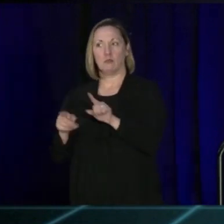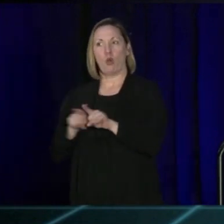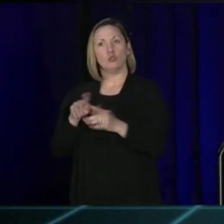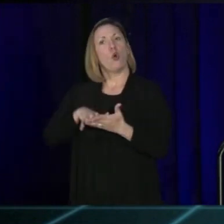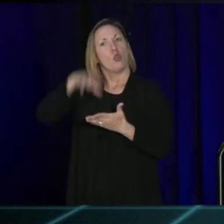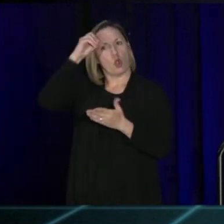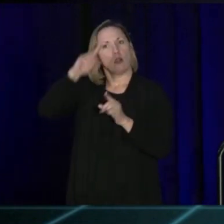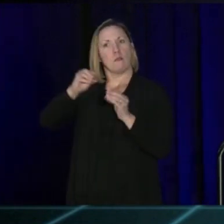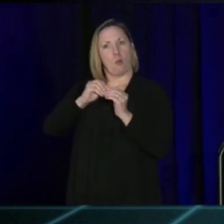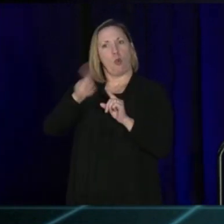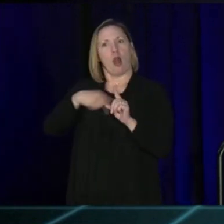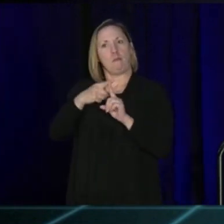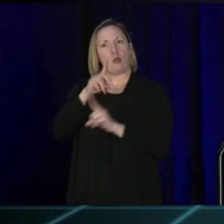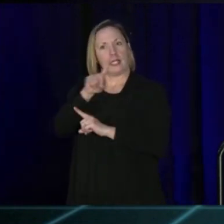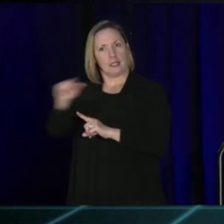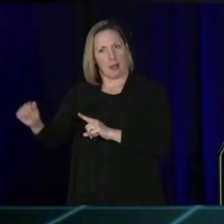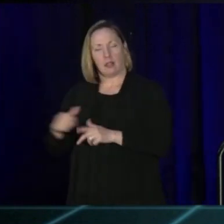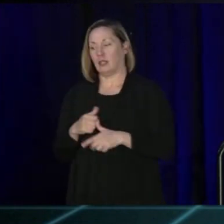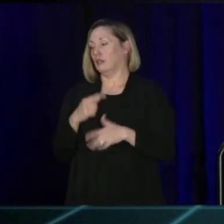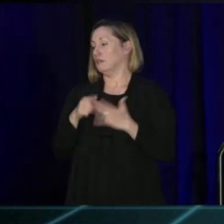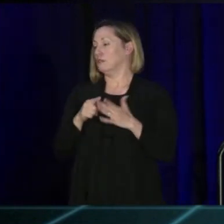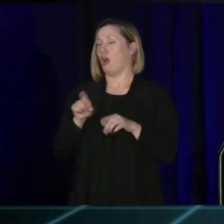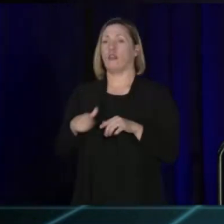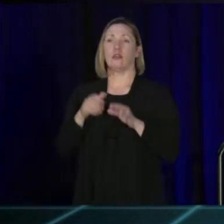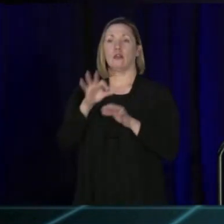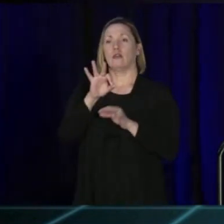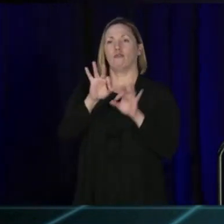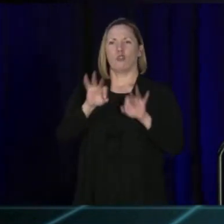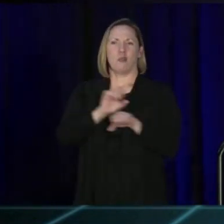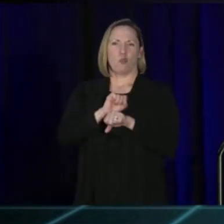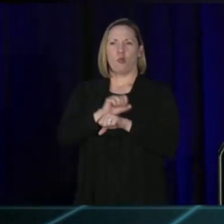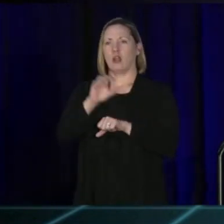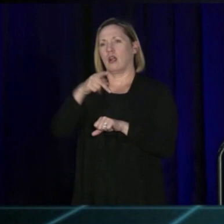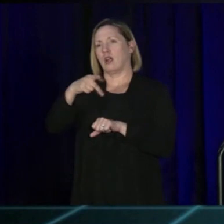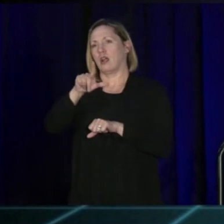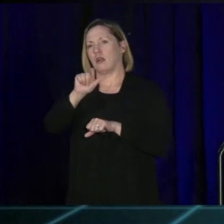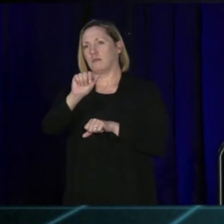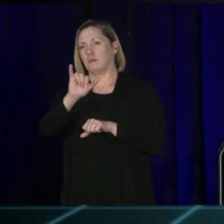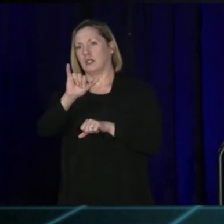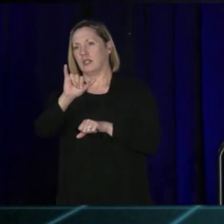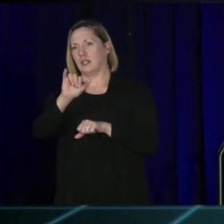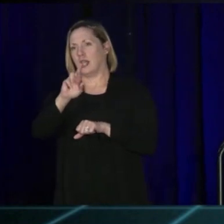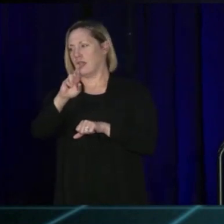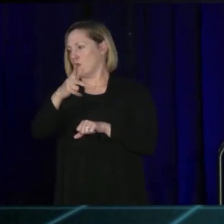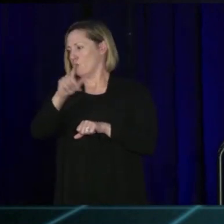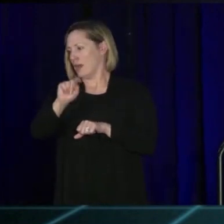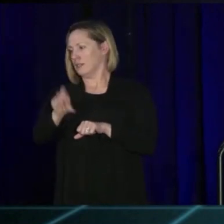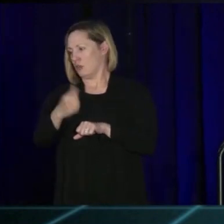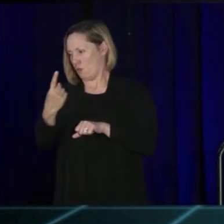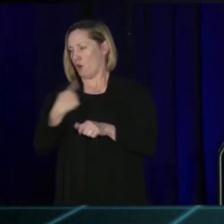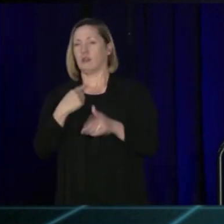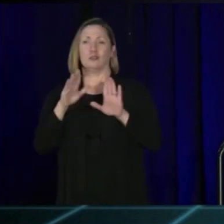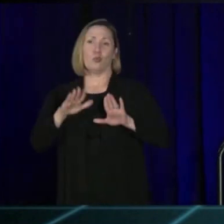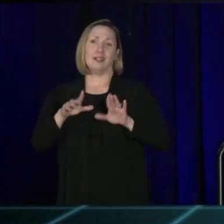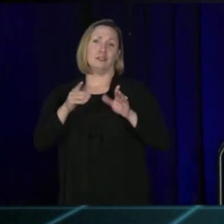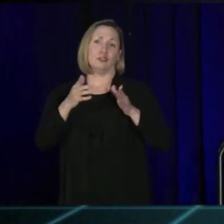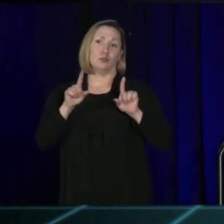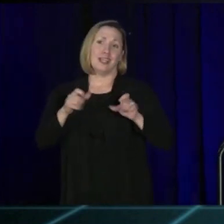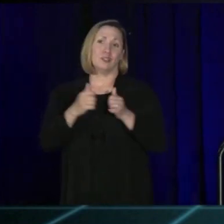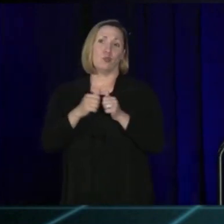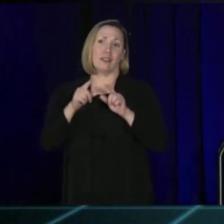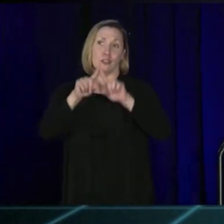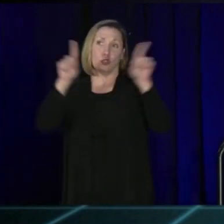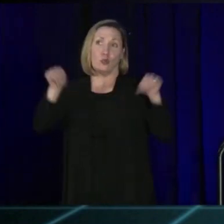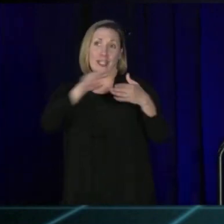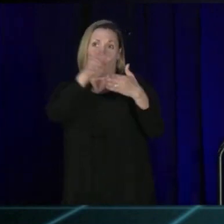accessibility. Other frameworks like Playwright support similar syntax as well. It's also great to test things with the screen reader. So if you have a